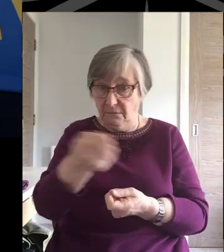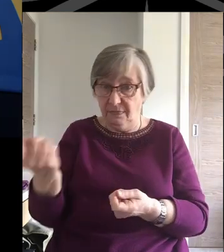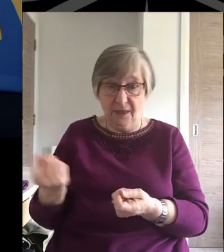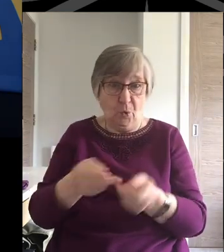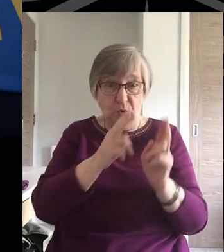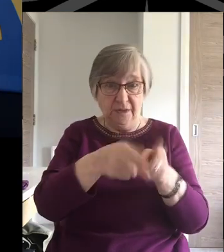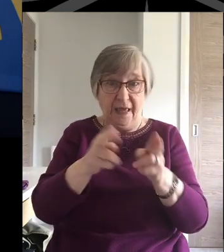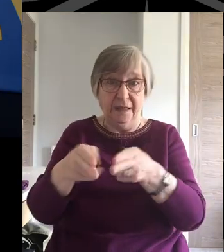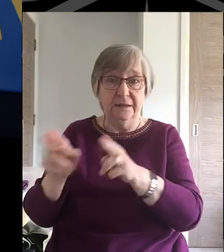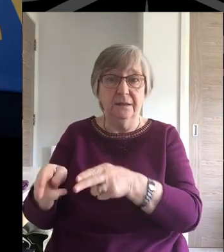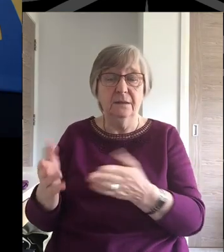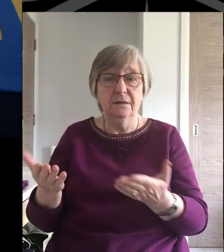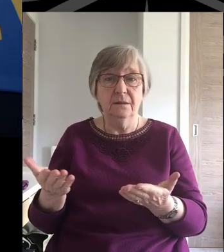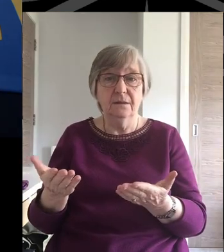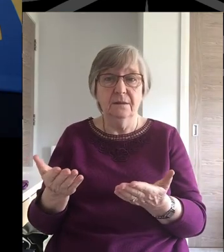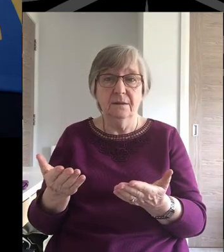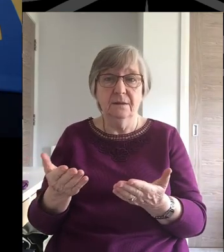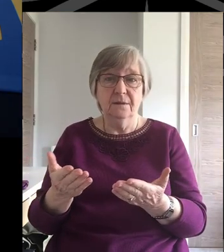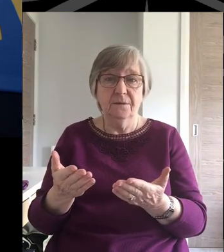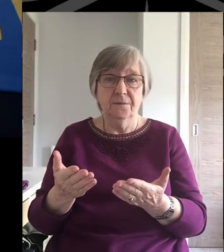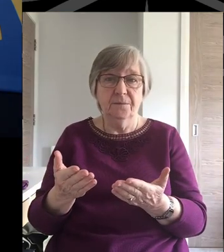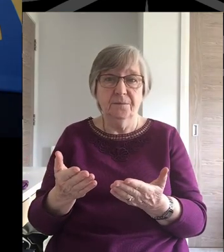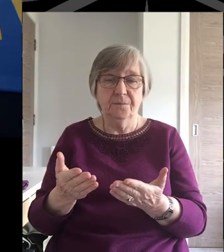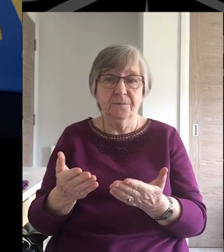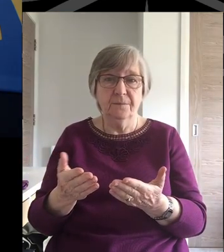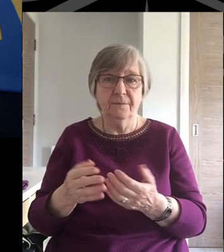They're all dead.